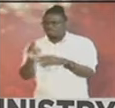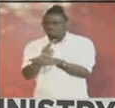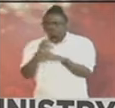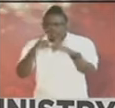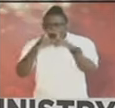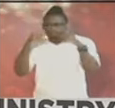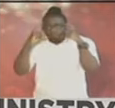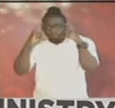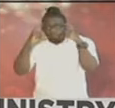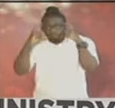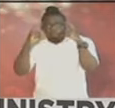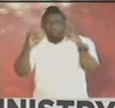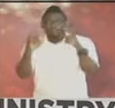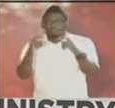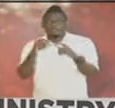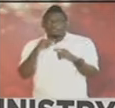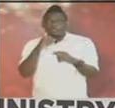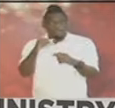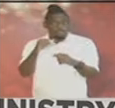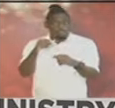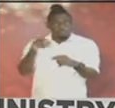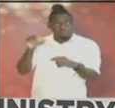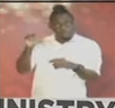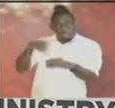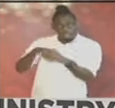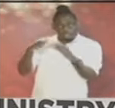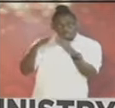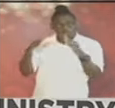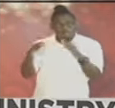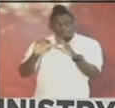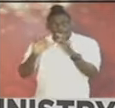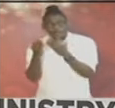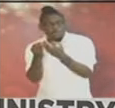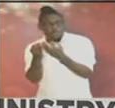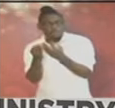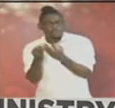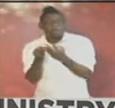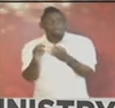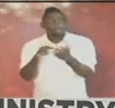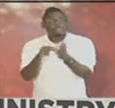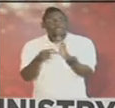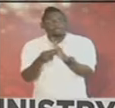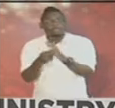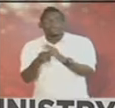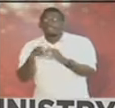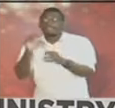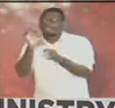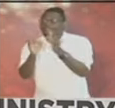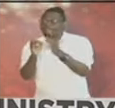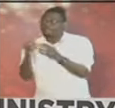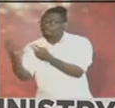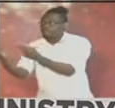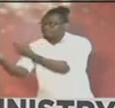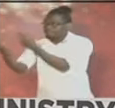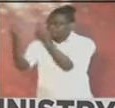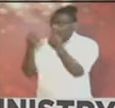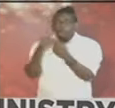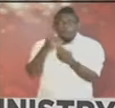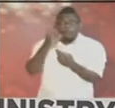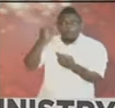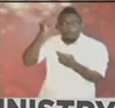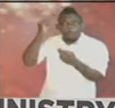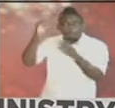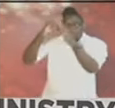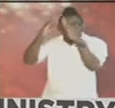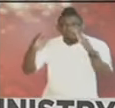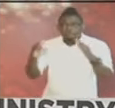usual household contacts. And this, of course, means that if we have visitors to our homes, or if you are visiting another